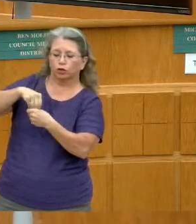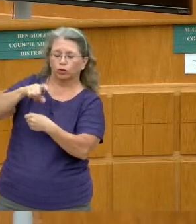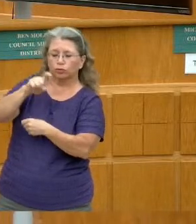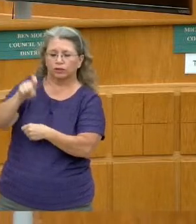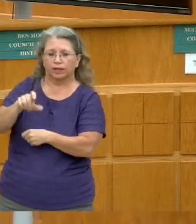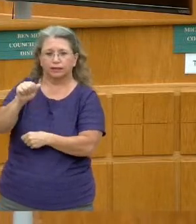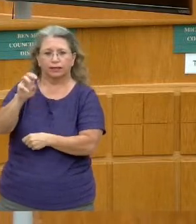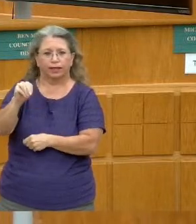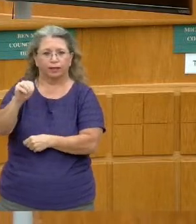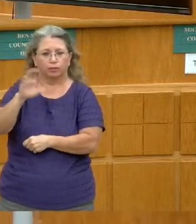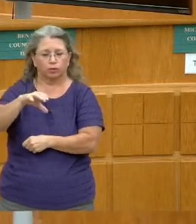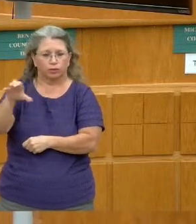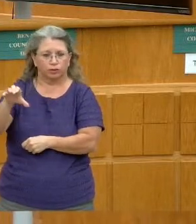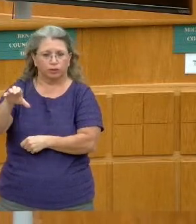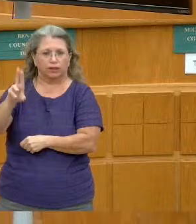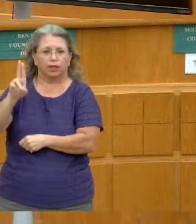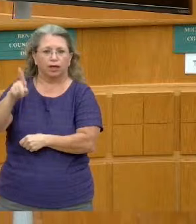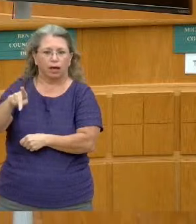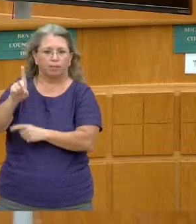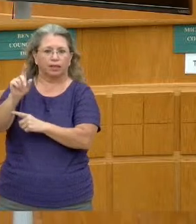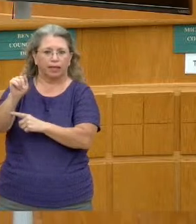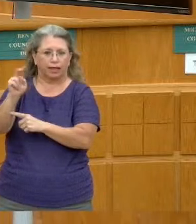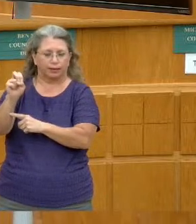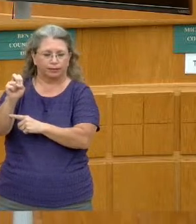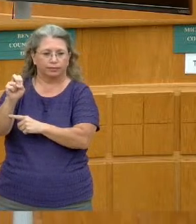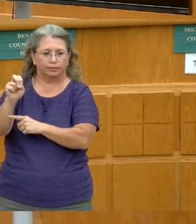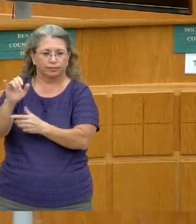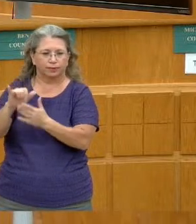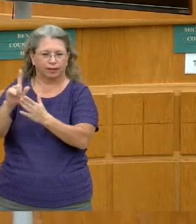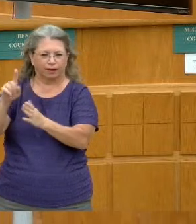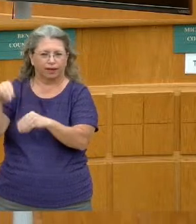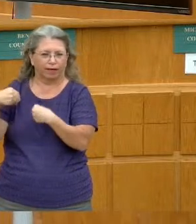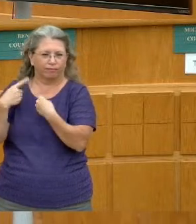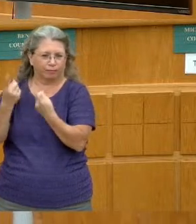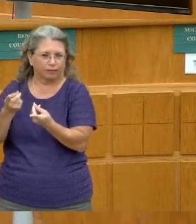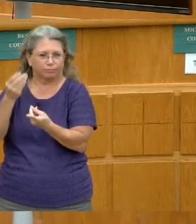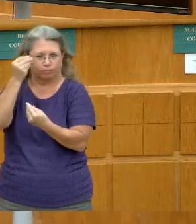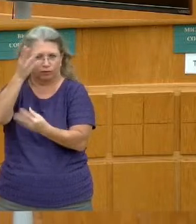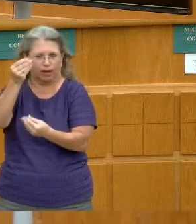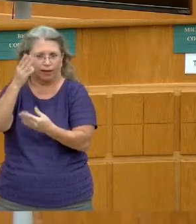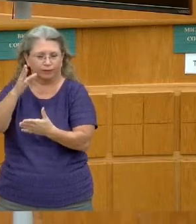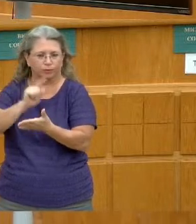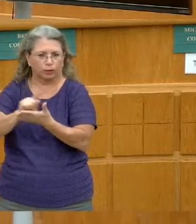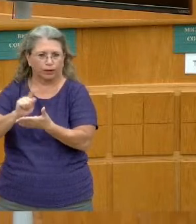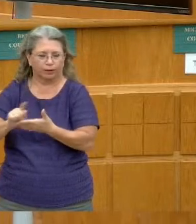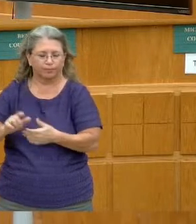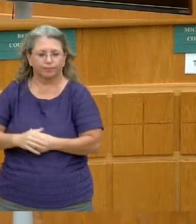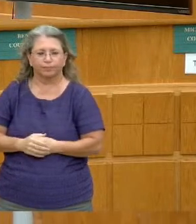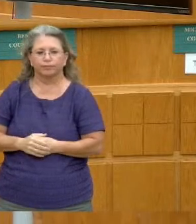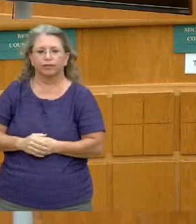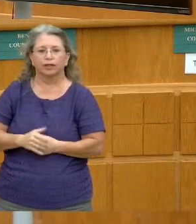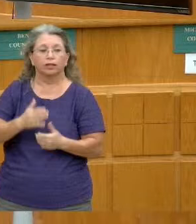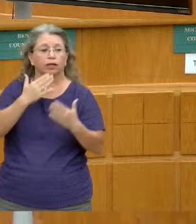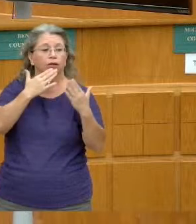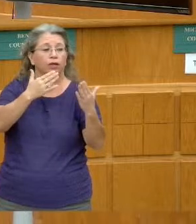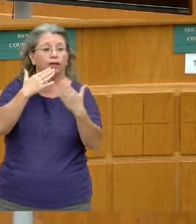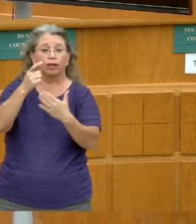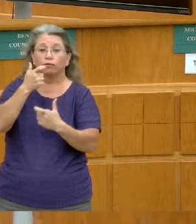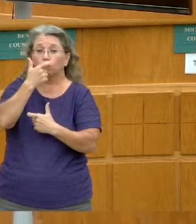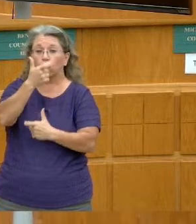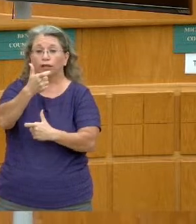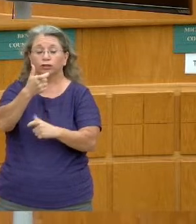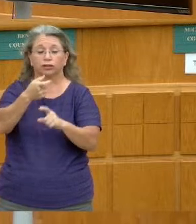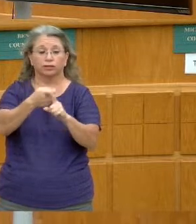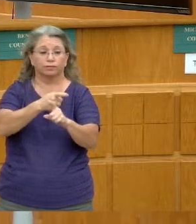Christi's update that they've been providing to the community. So we want to thank those that are watching, either from some of our